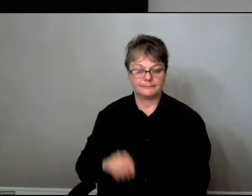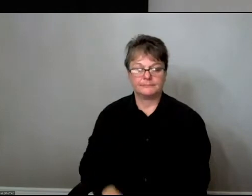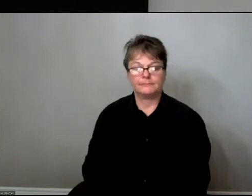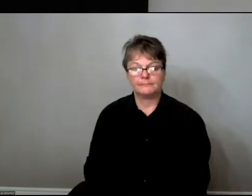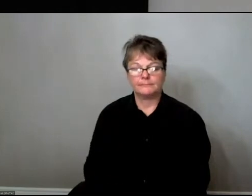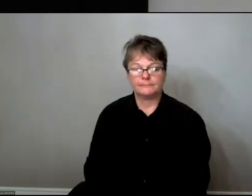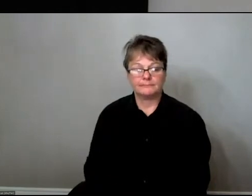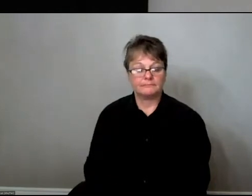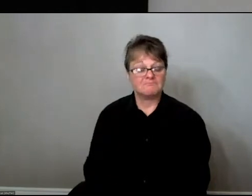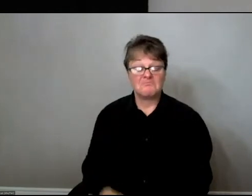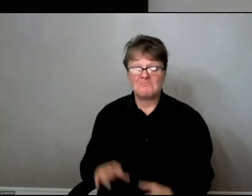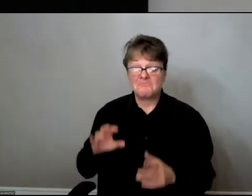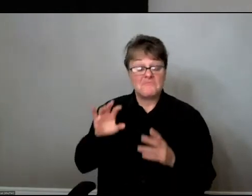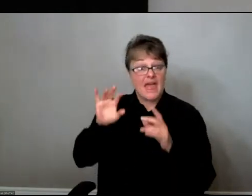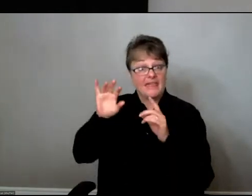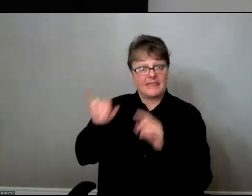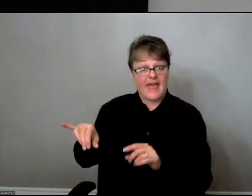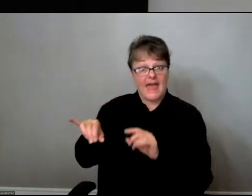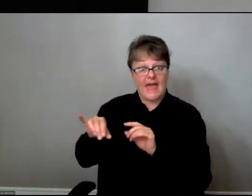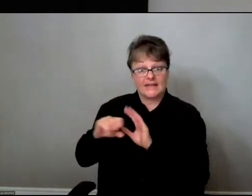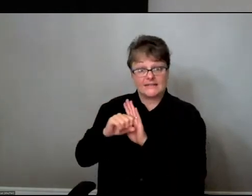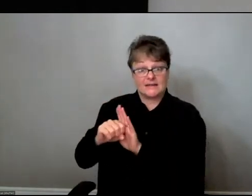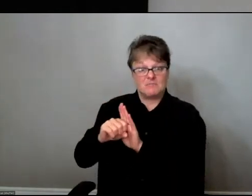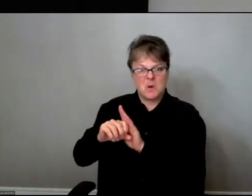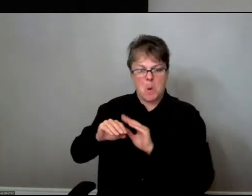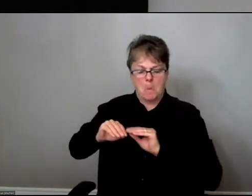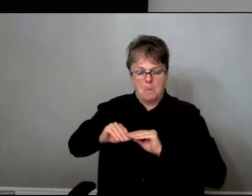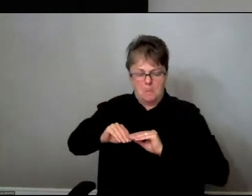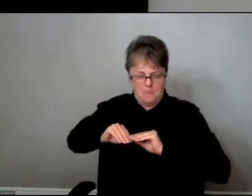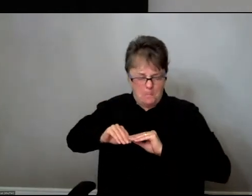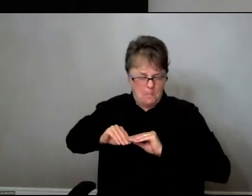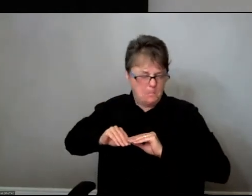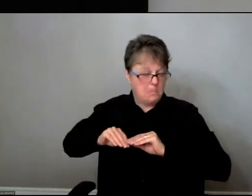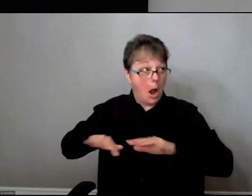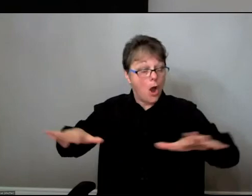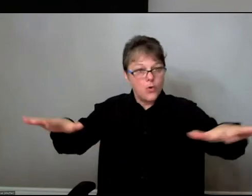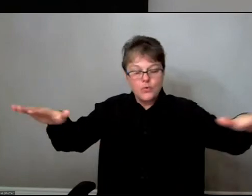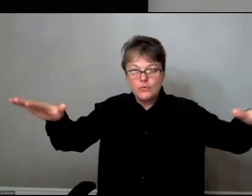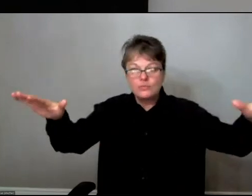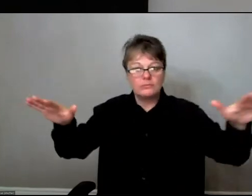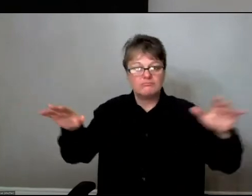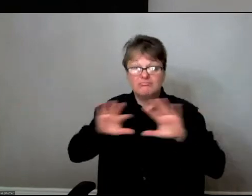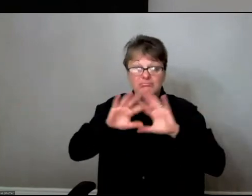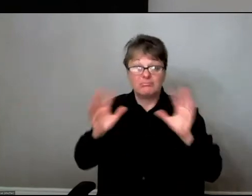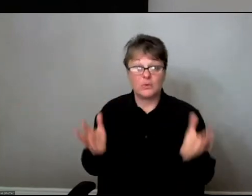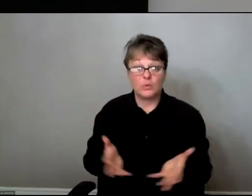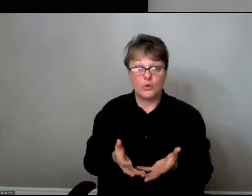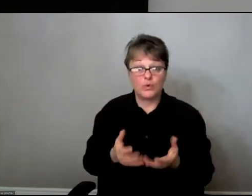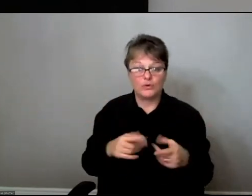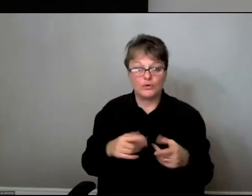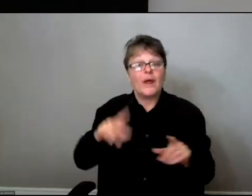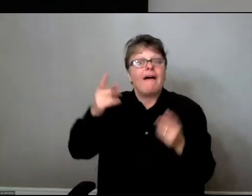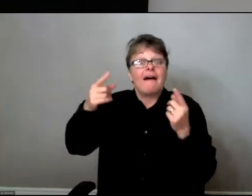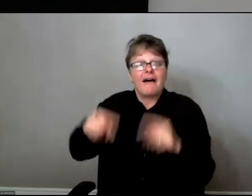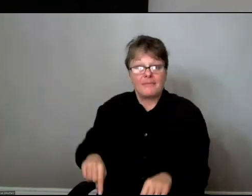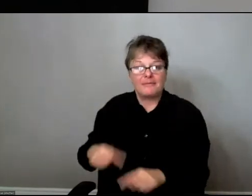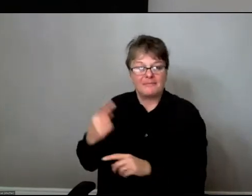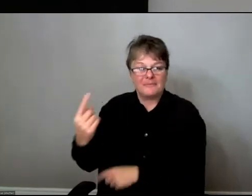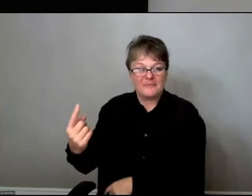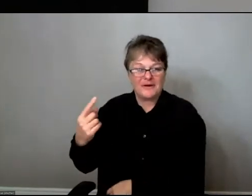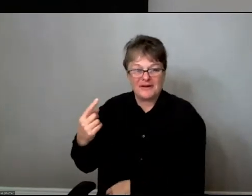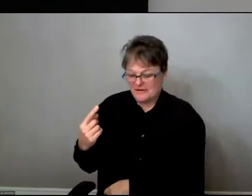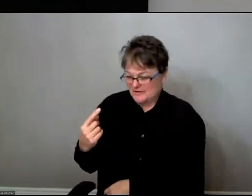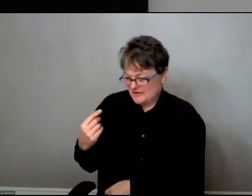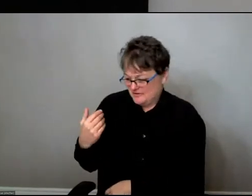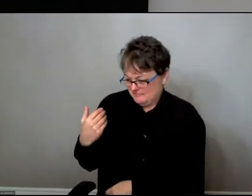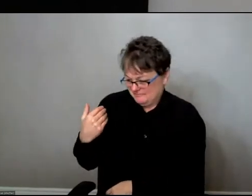It went viral all over the world. Such a simple gesture, but it saved a 16-year-old girl's life just a couple of weeks